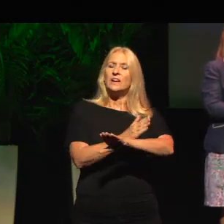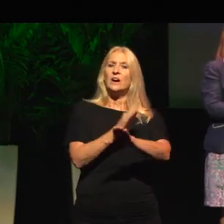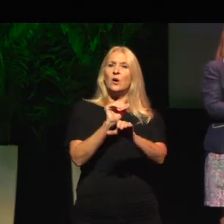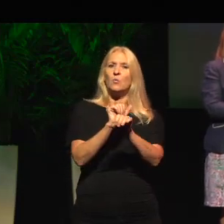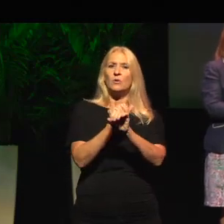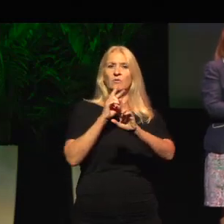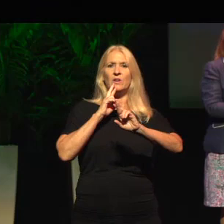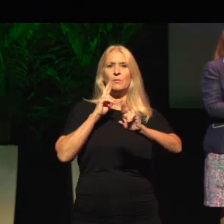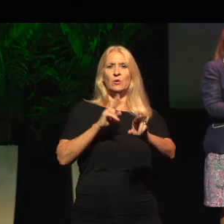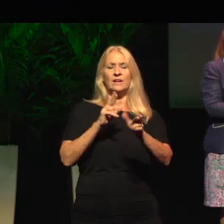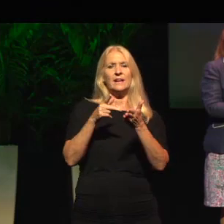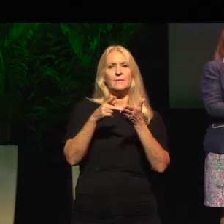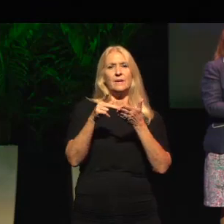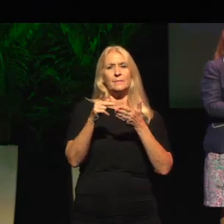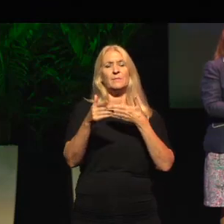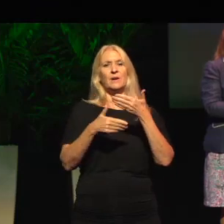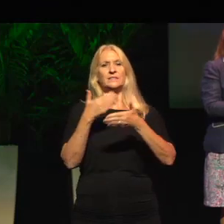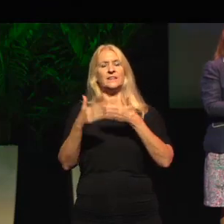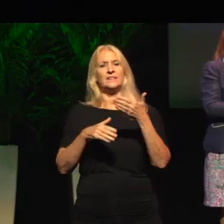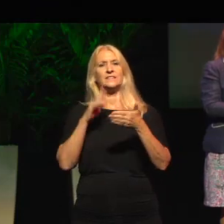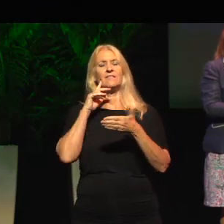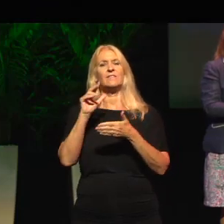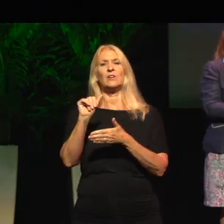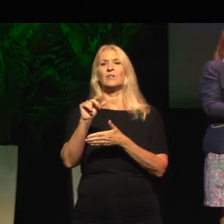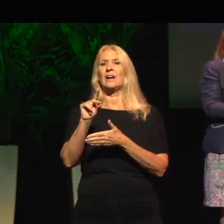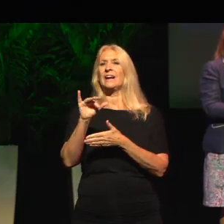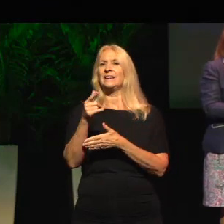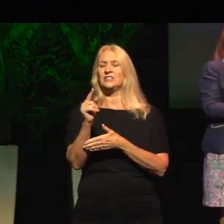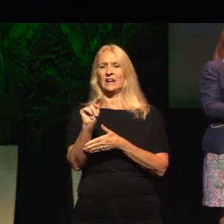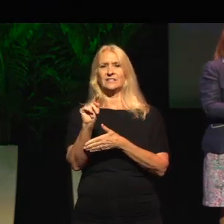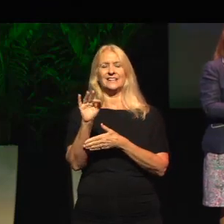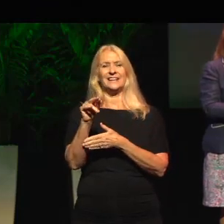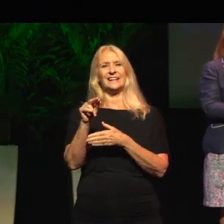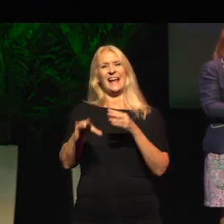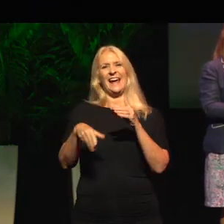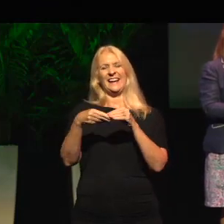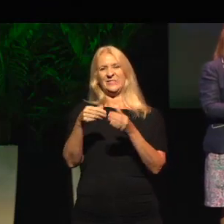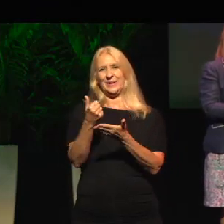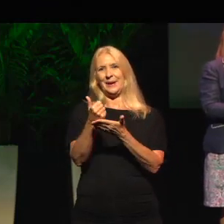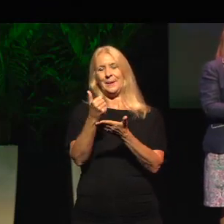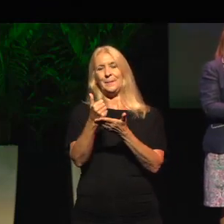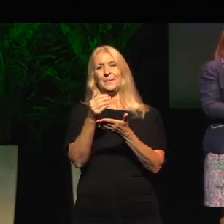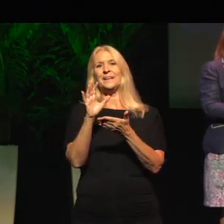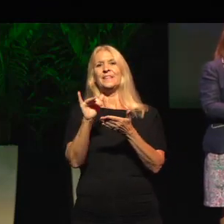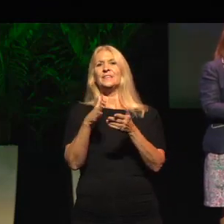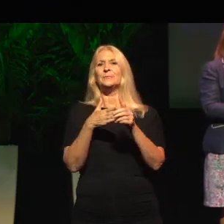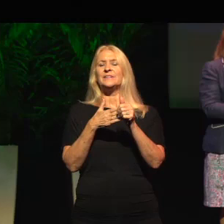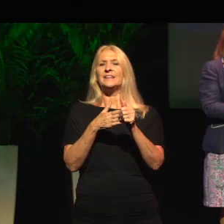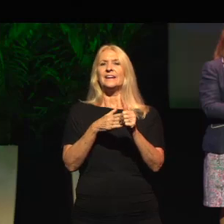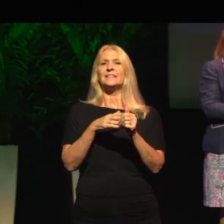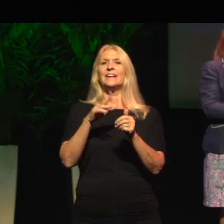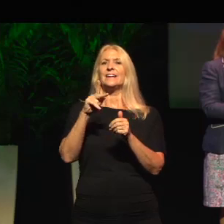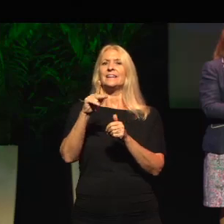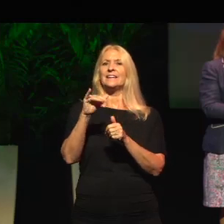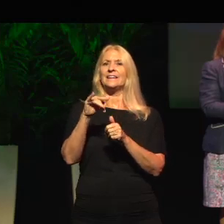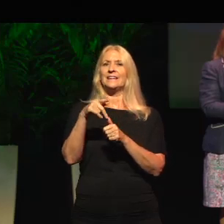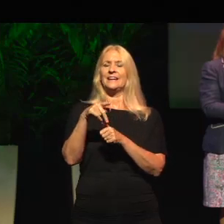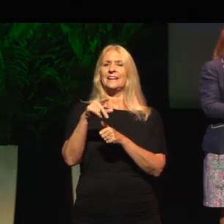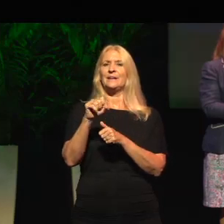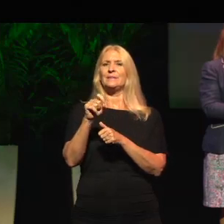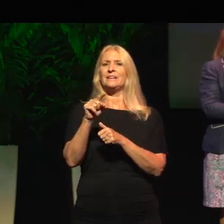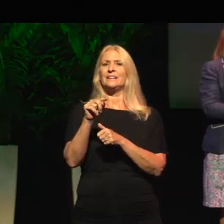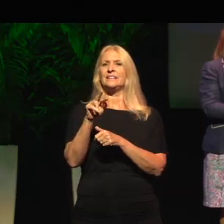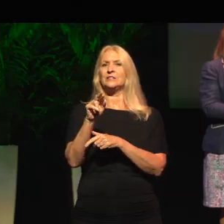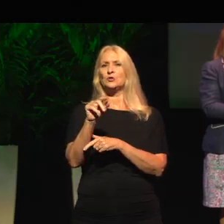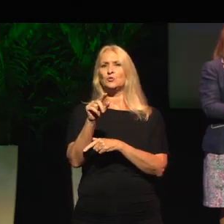for adjuncts and overloads. These projects are currently under development under the leadership of Dr. Kip Strasma, the Executive Director of